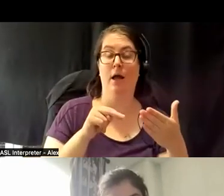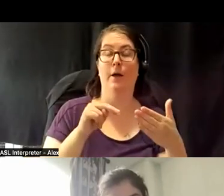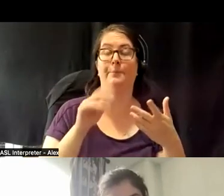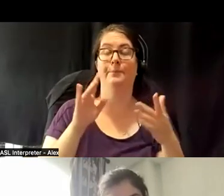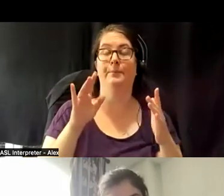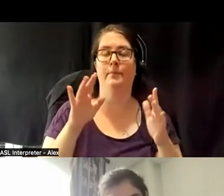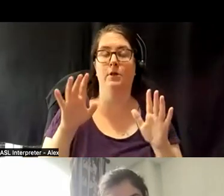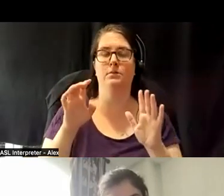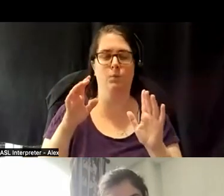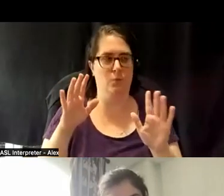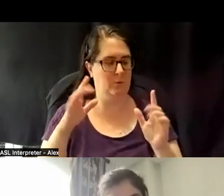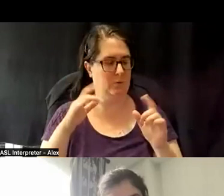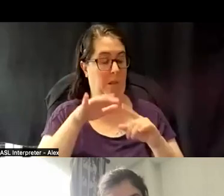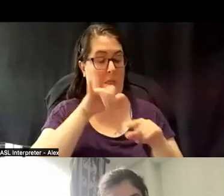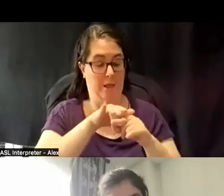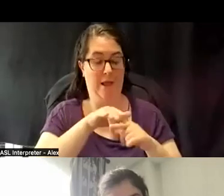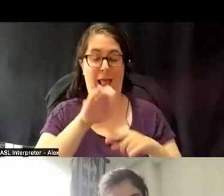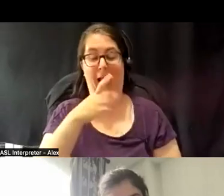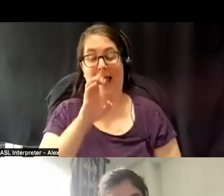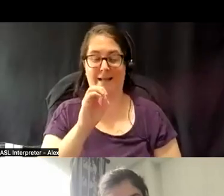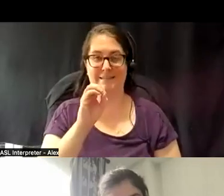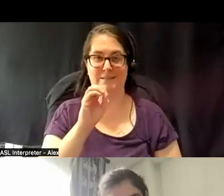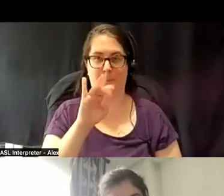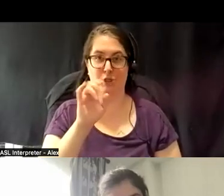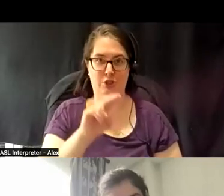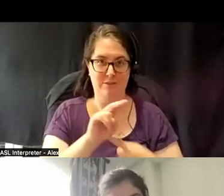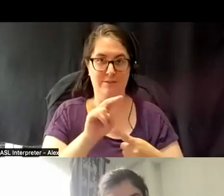exhibition, wow, words, online at